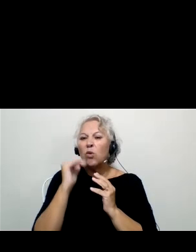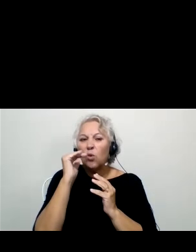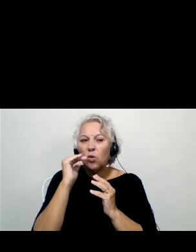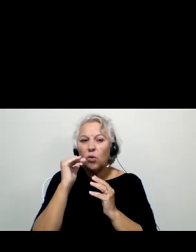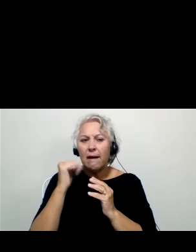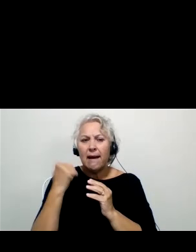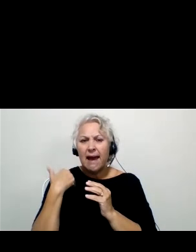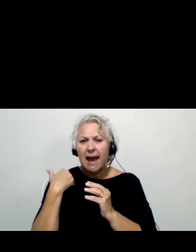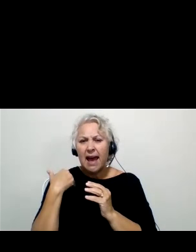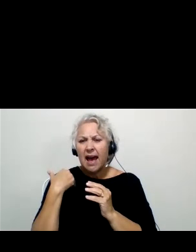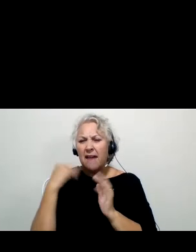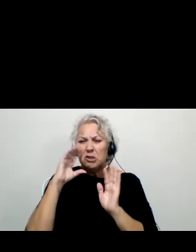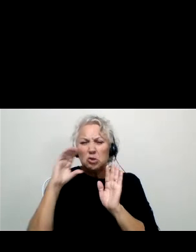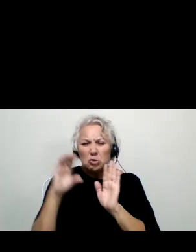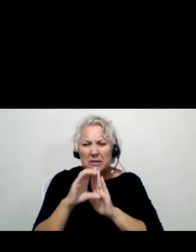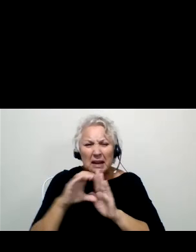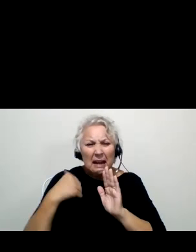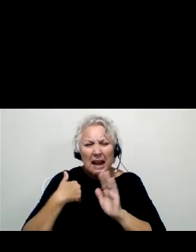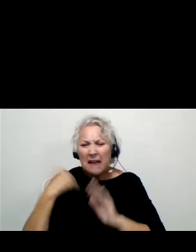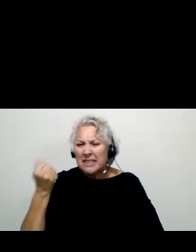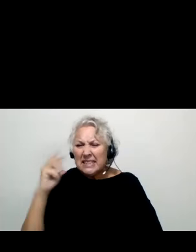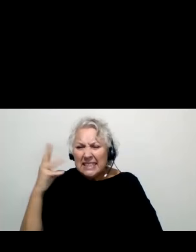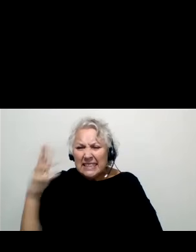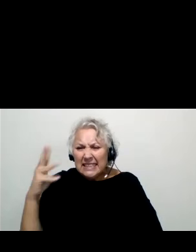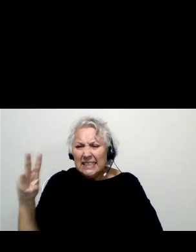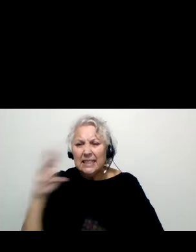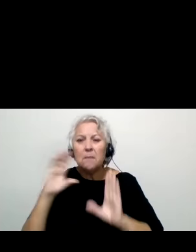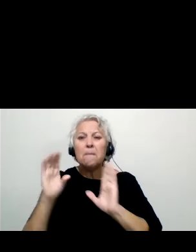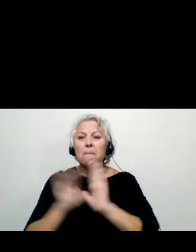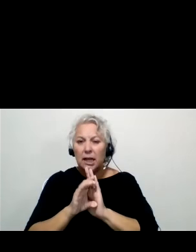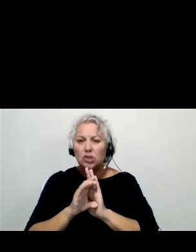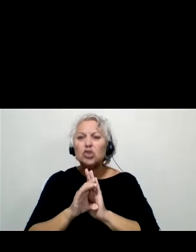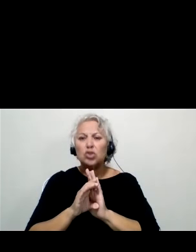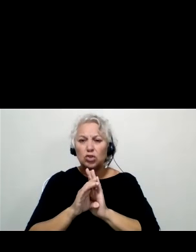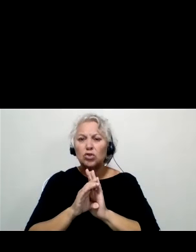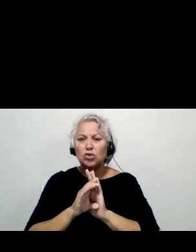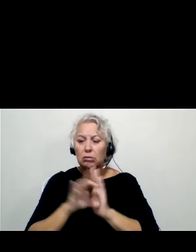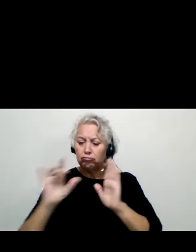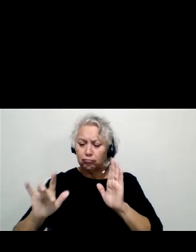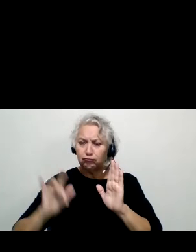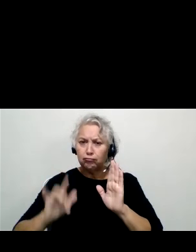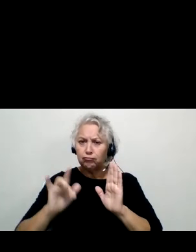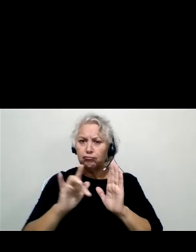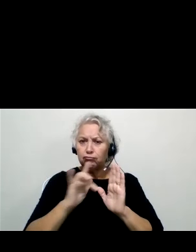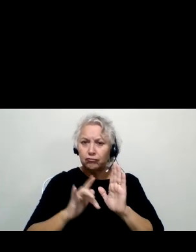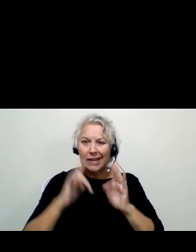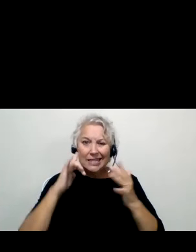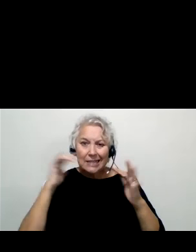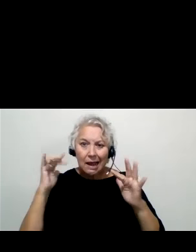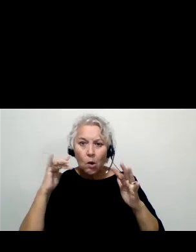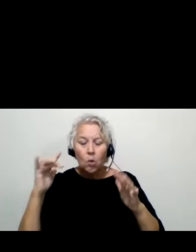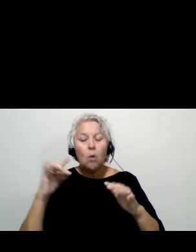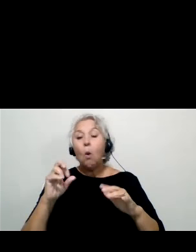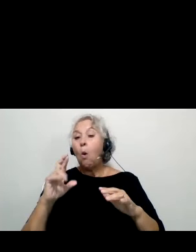They have screens that have 16 pictures that the student could push and have the sound come out. They